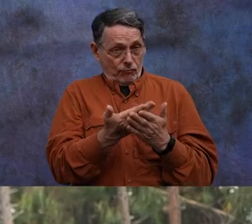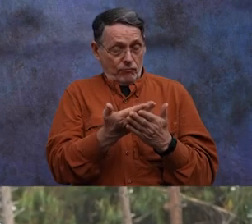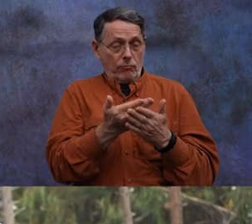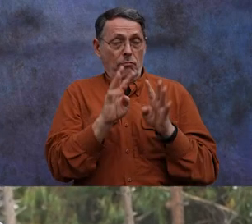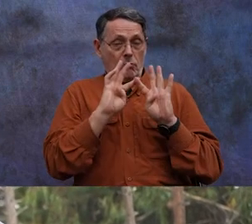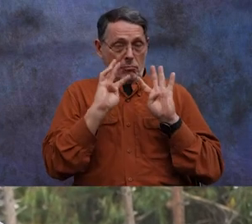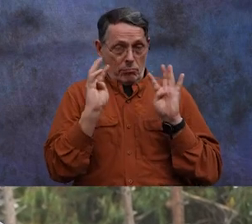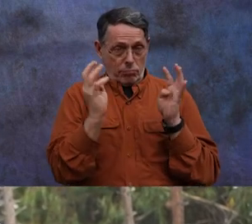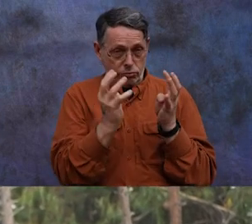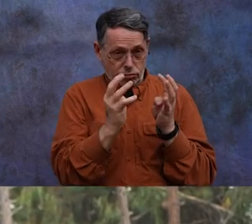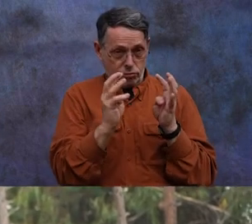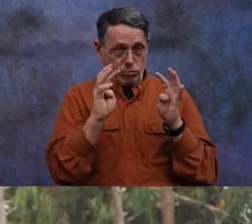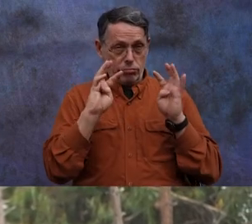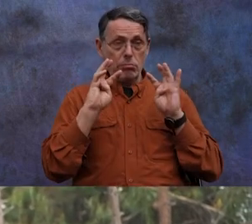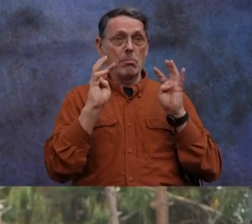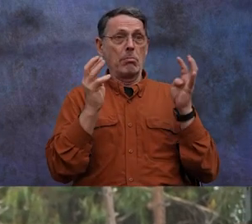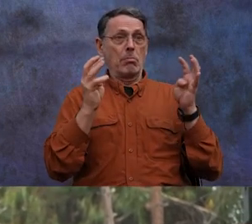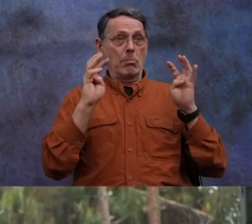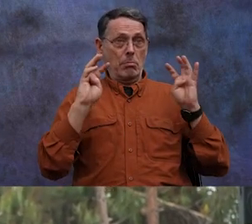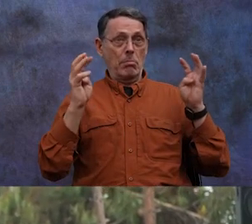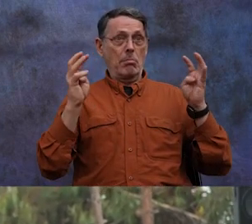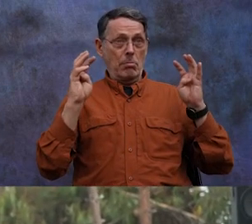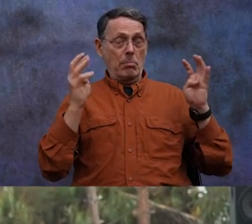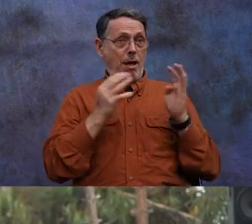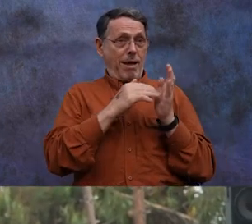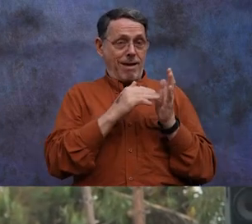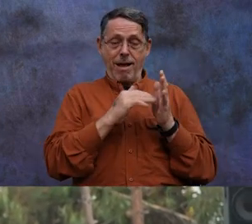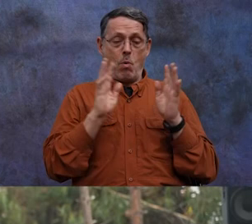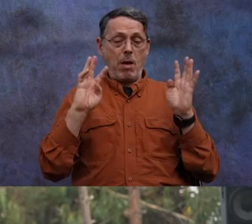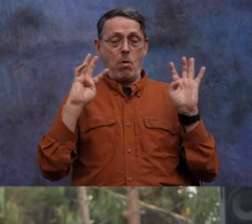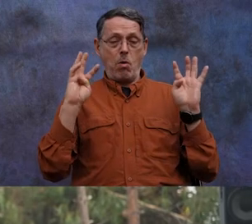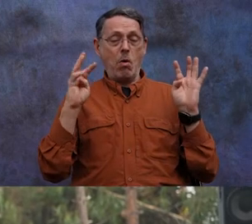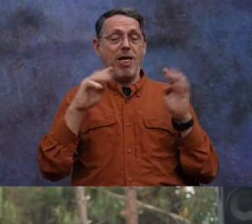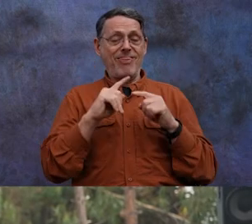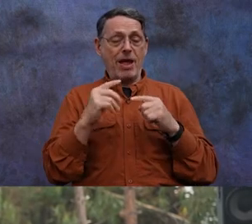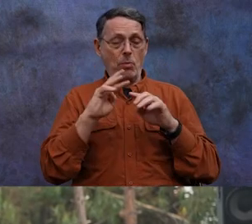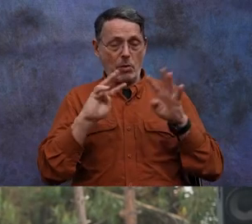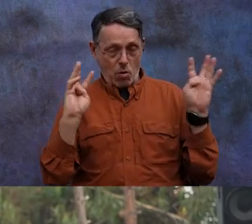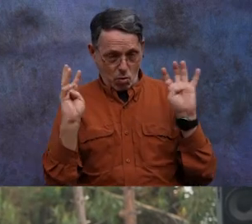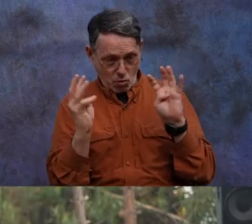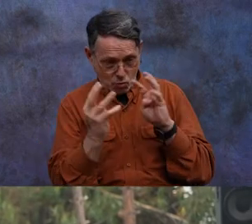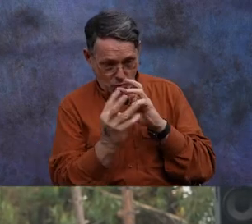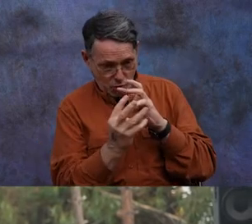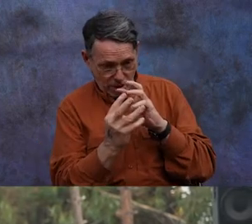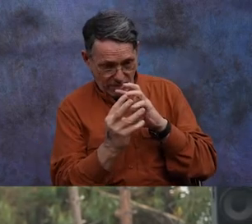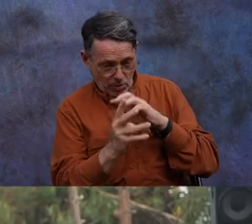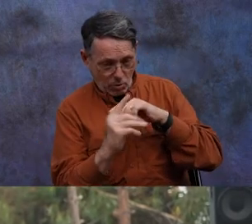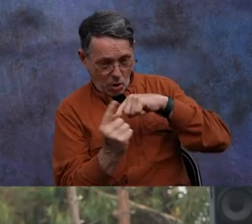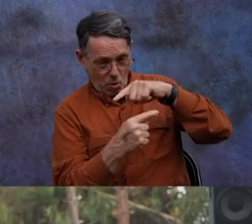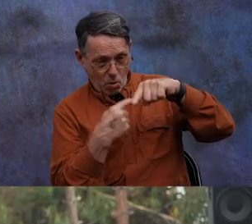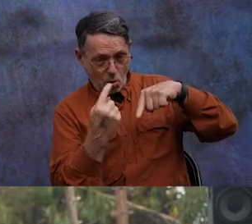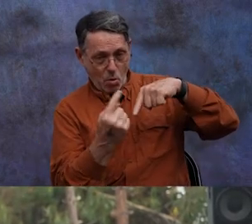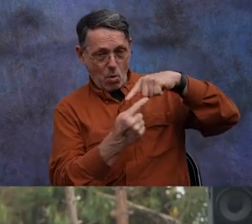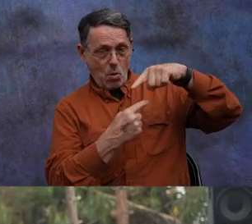around again, you know, we'll spiral in and we'll turn the spiral out, and you'll face everybody and go